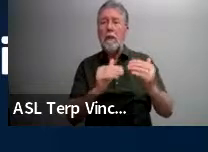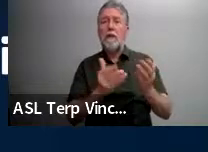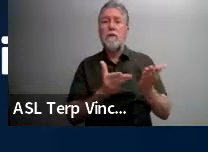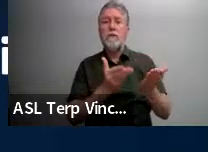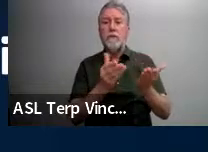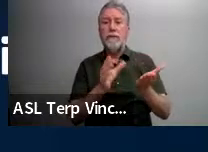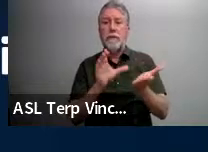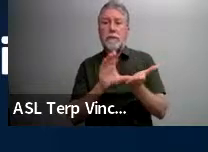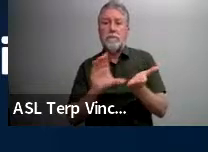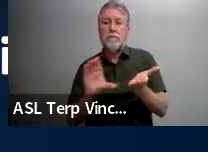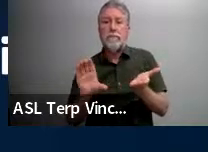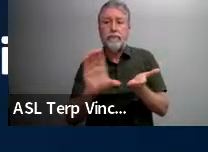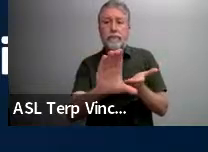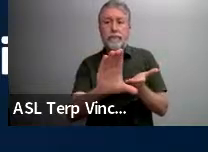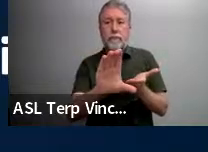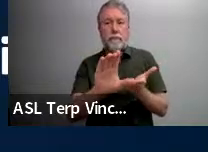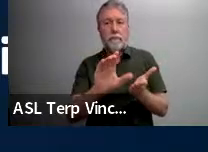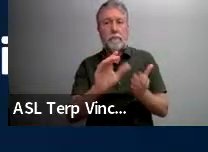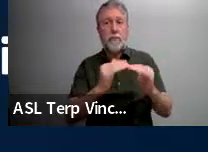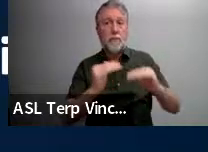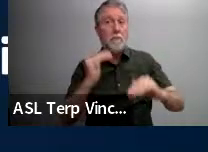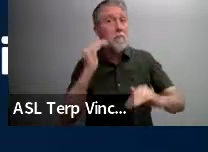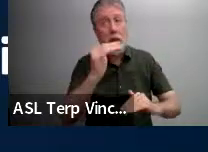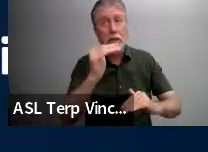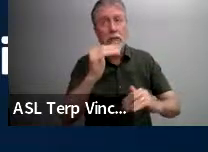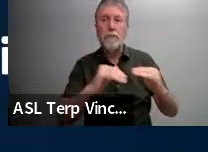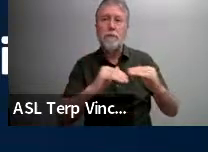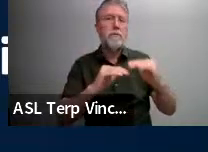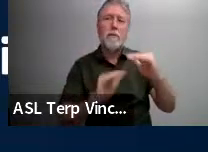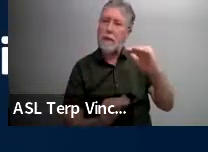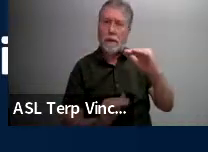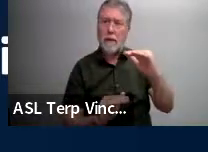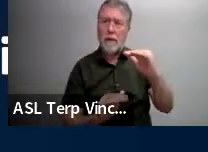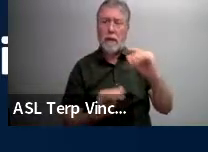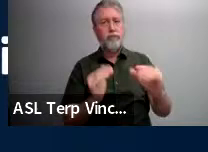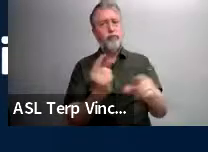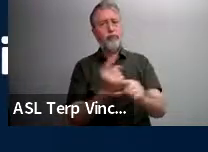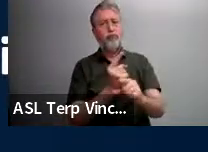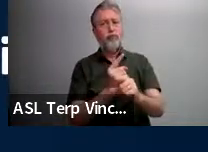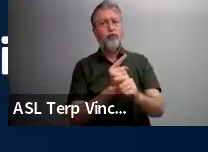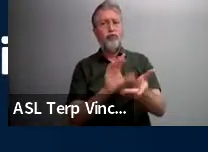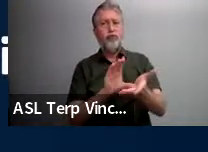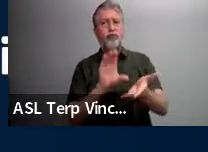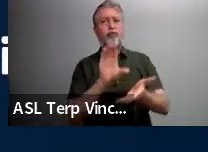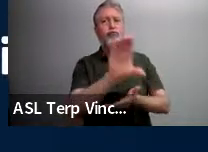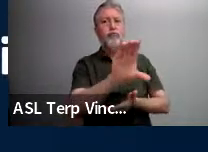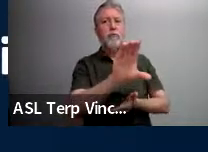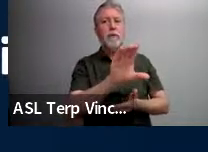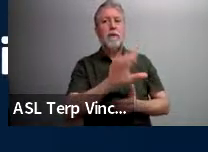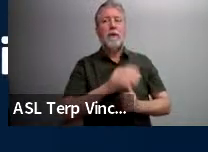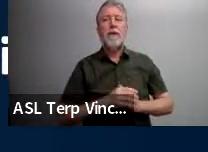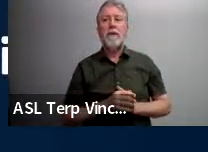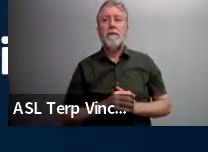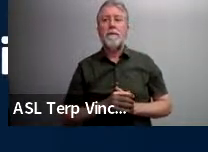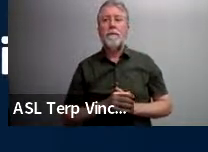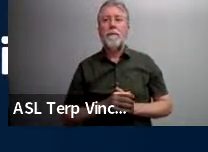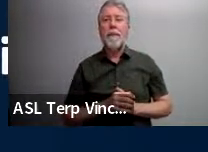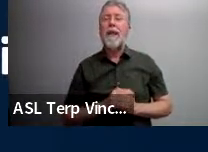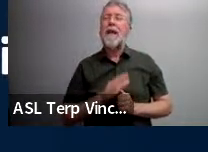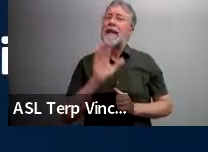to the individual. But they're starting from a place where this isn't really an